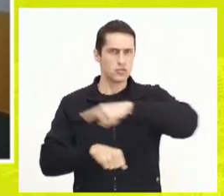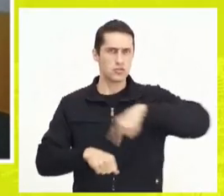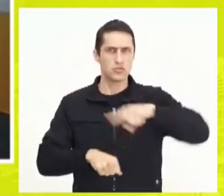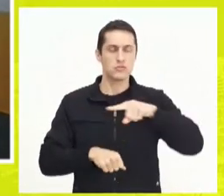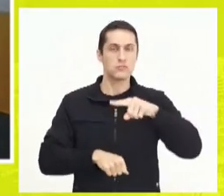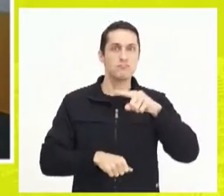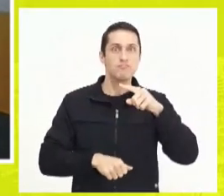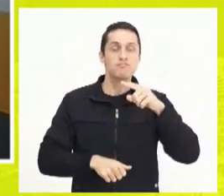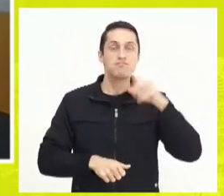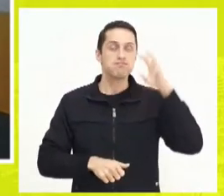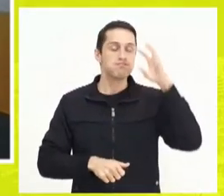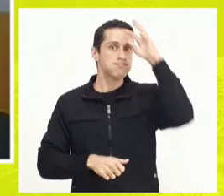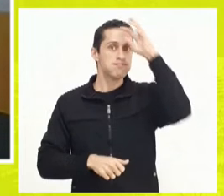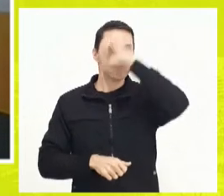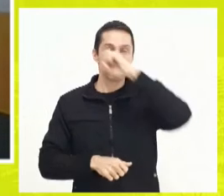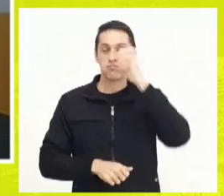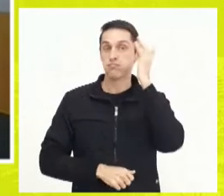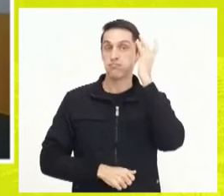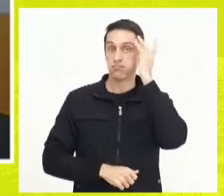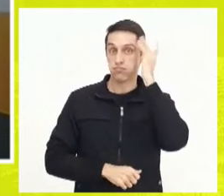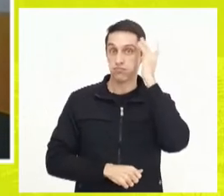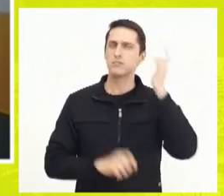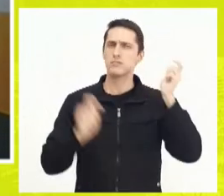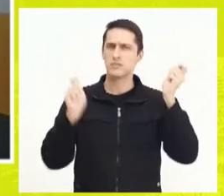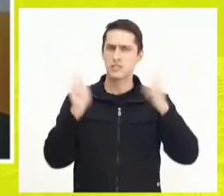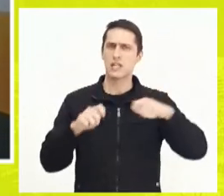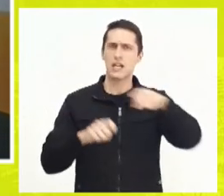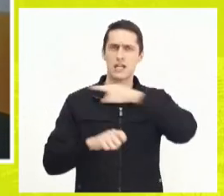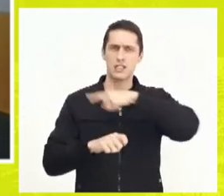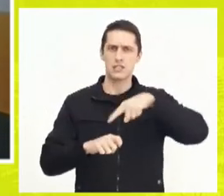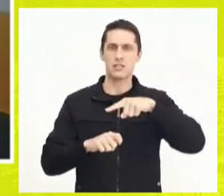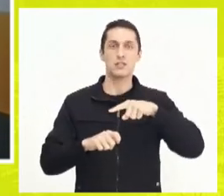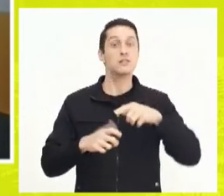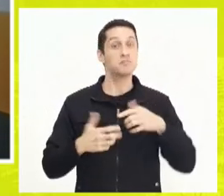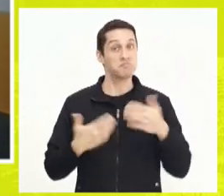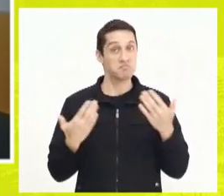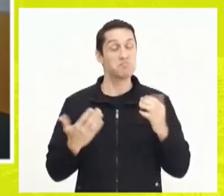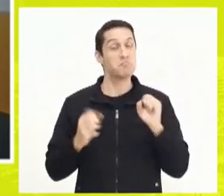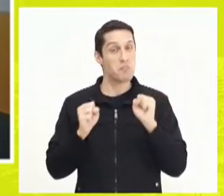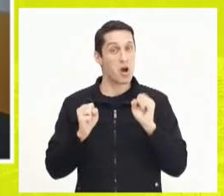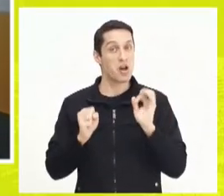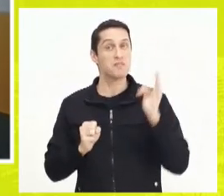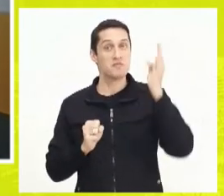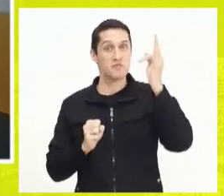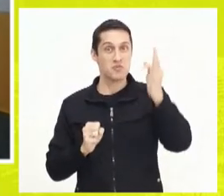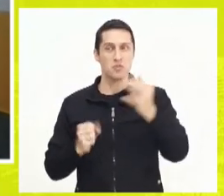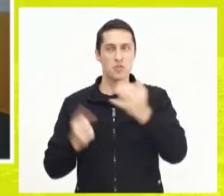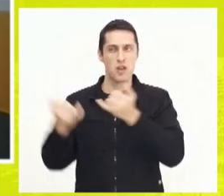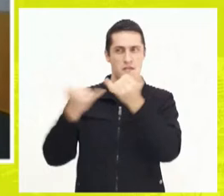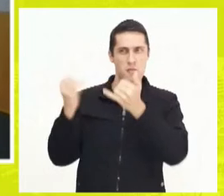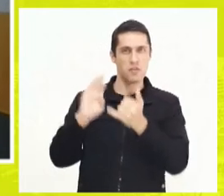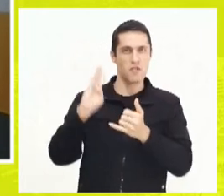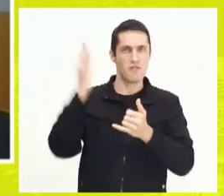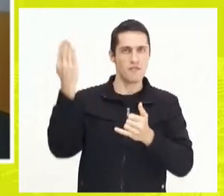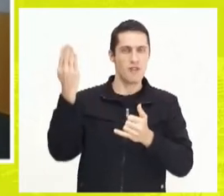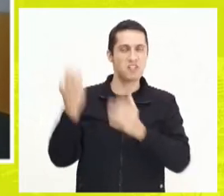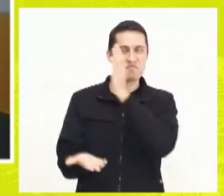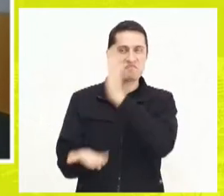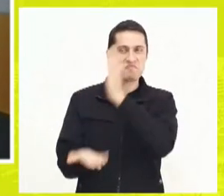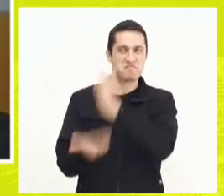create this conversation that actually break barriers in order for us not